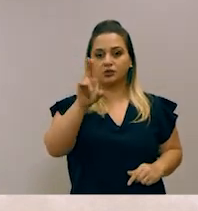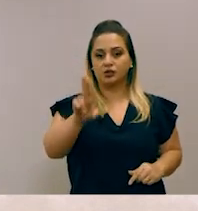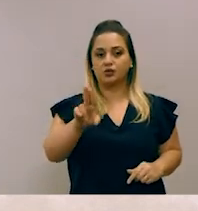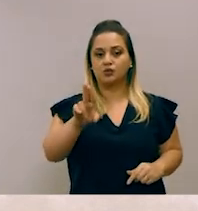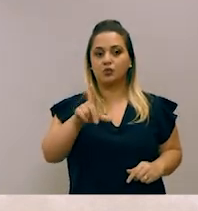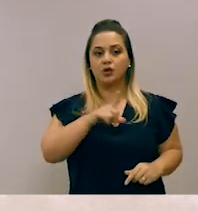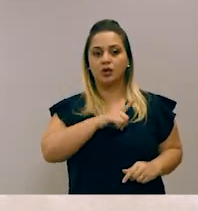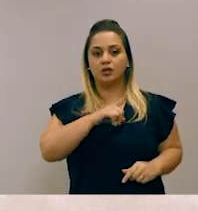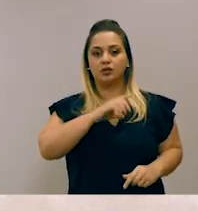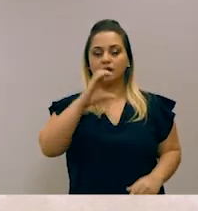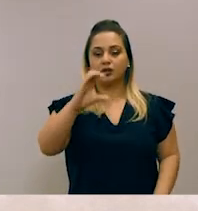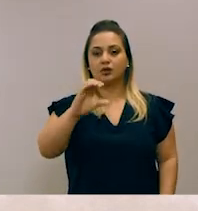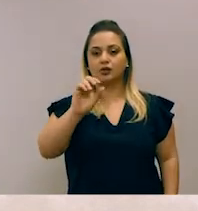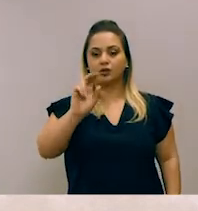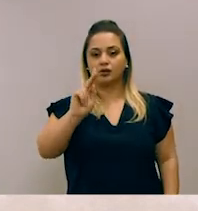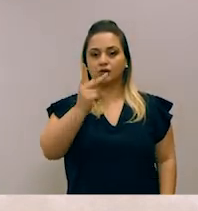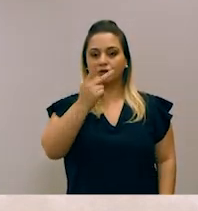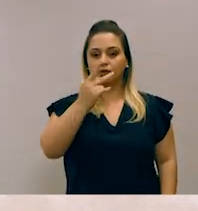institutions.